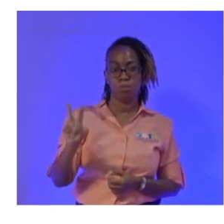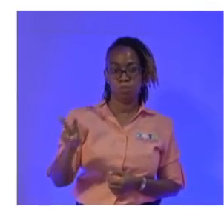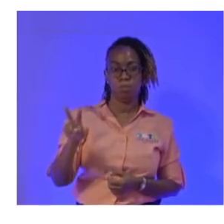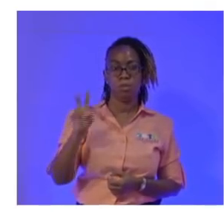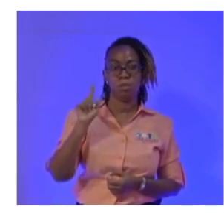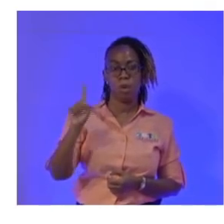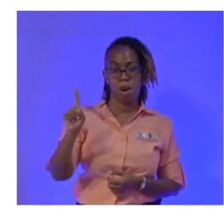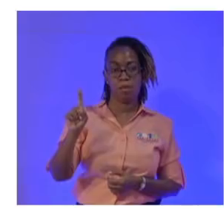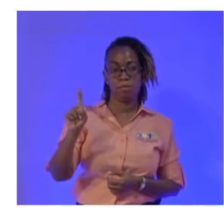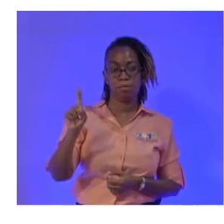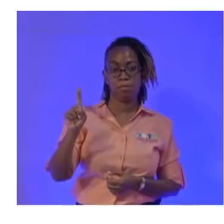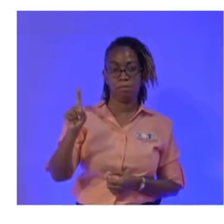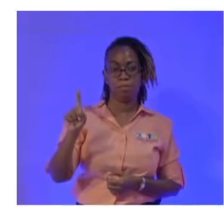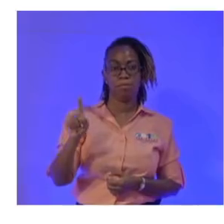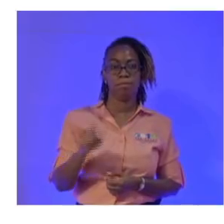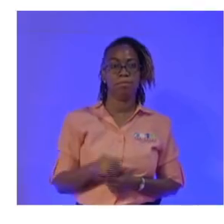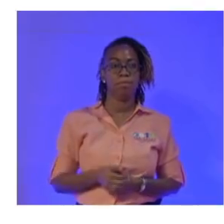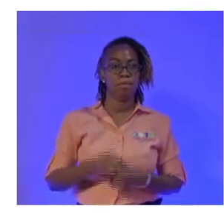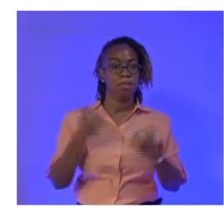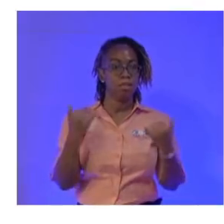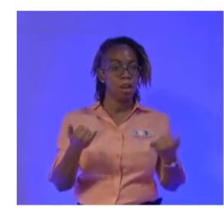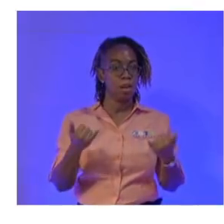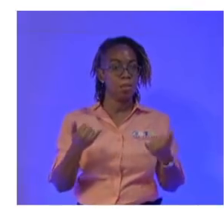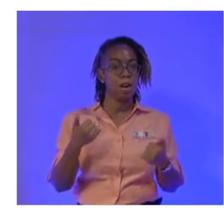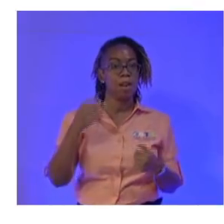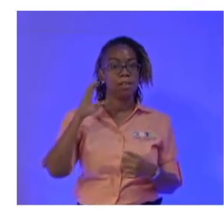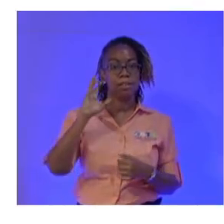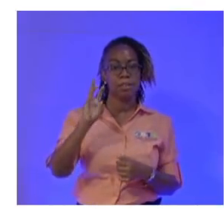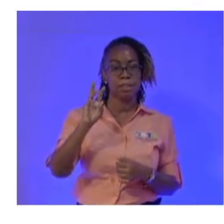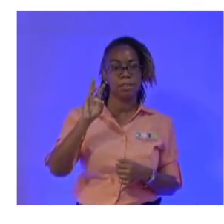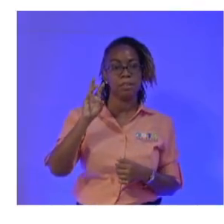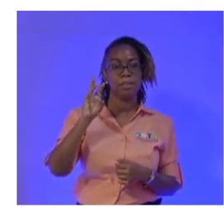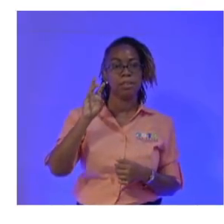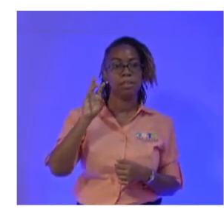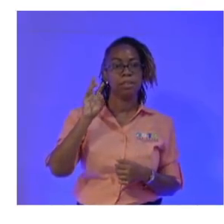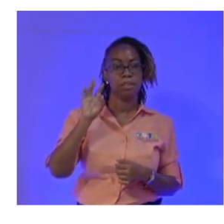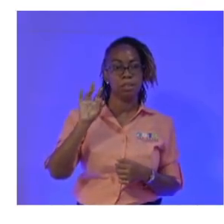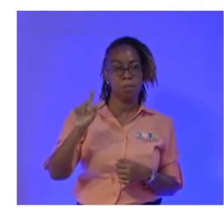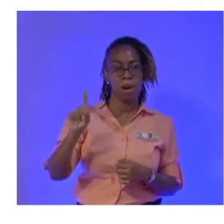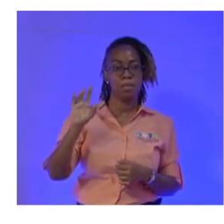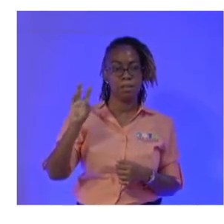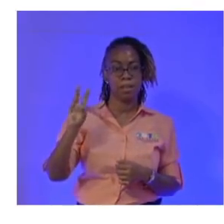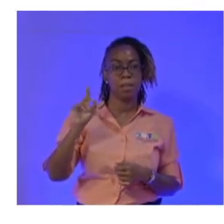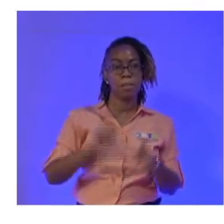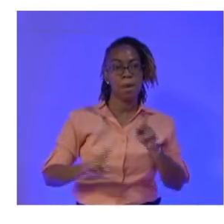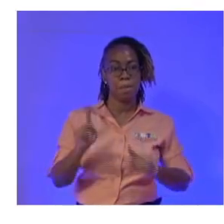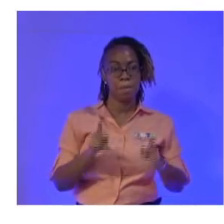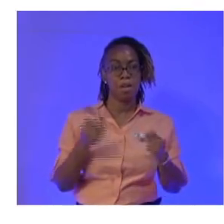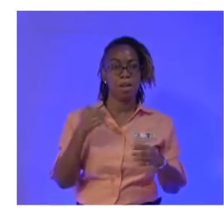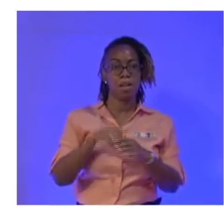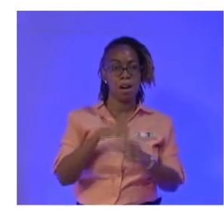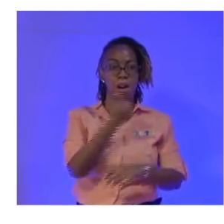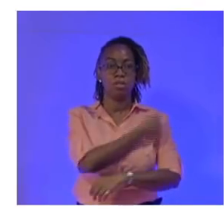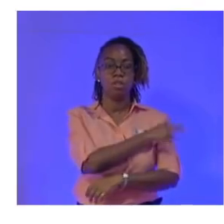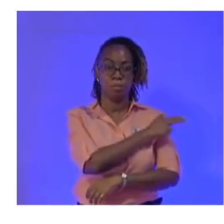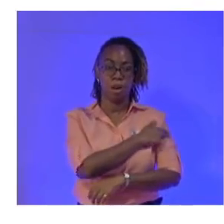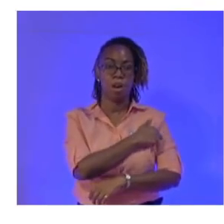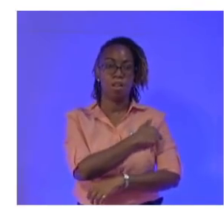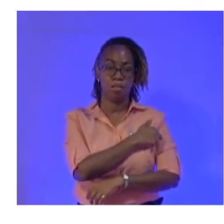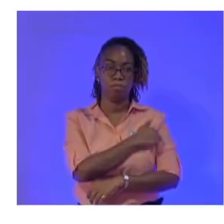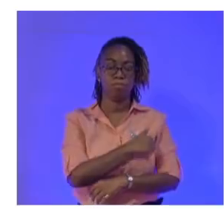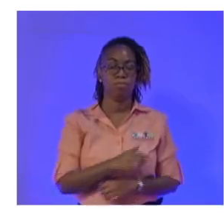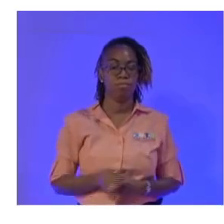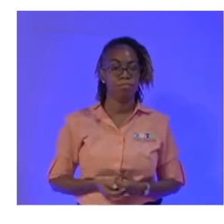16,221. At present, there are 616 patients hospitalized in the parallel healthcare